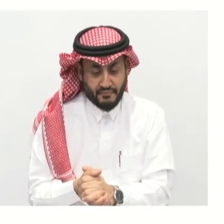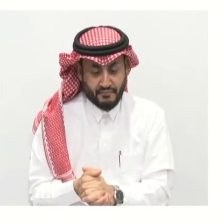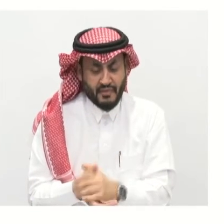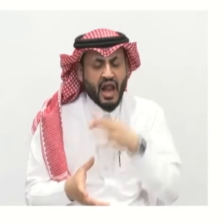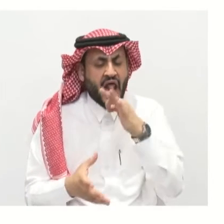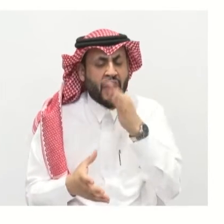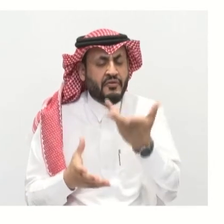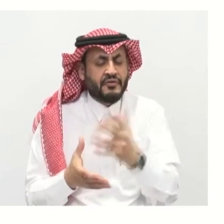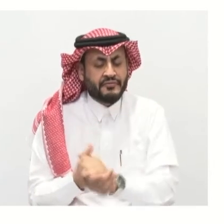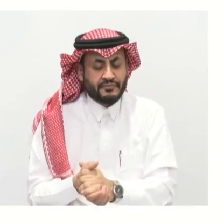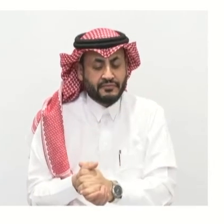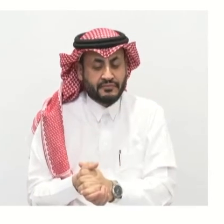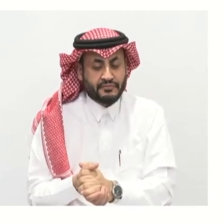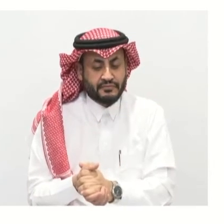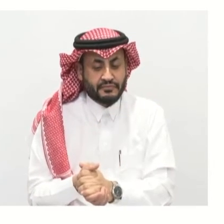is saying?